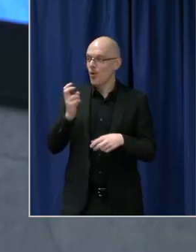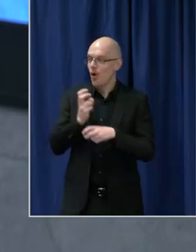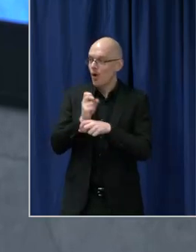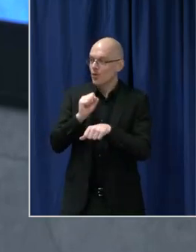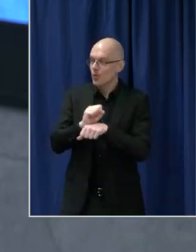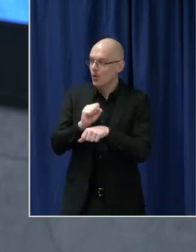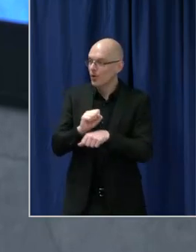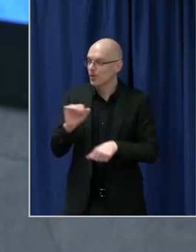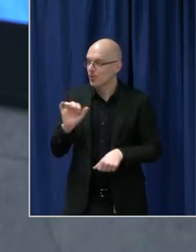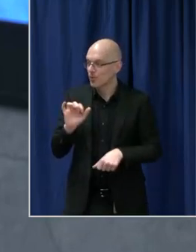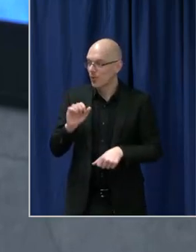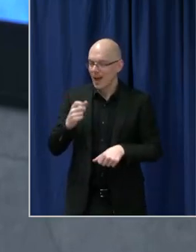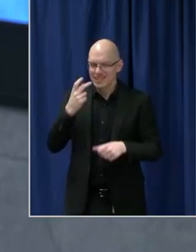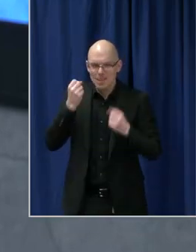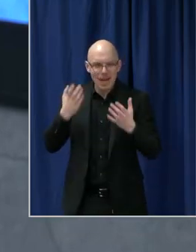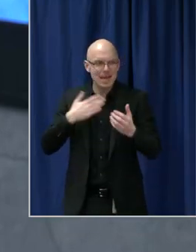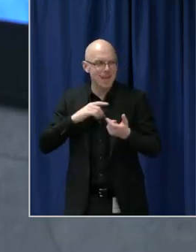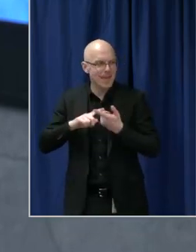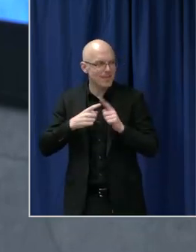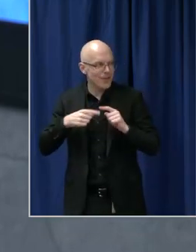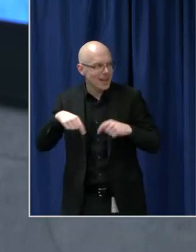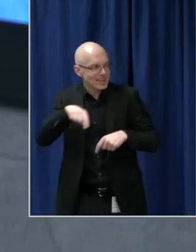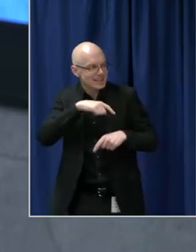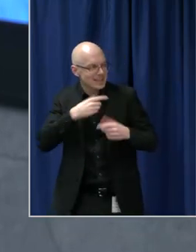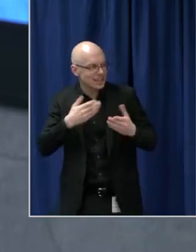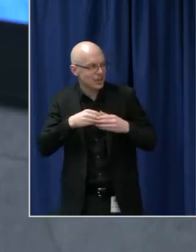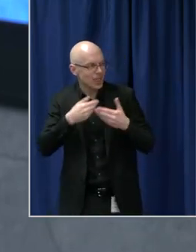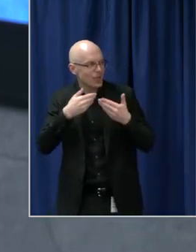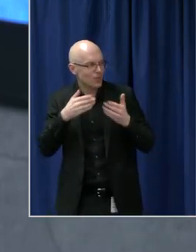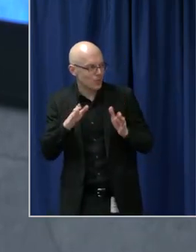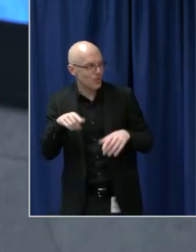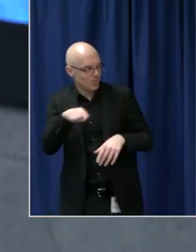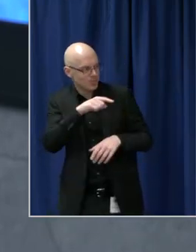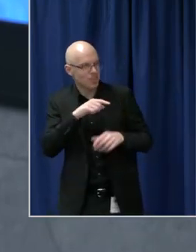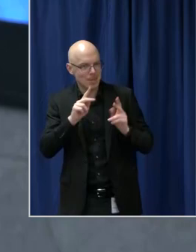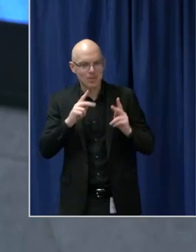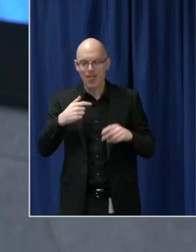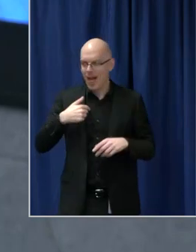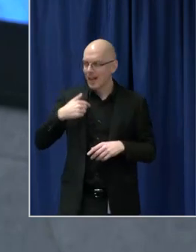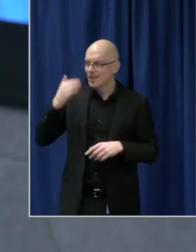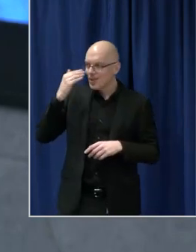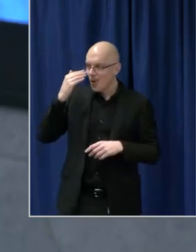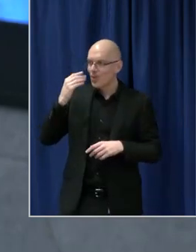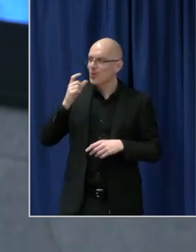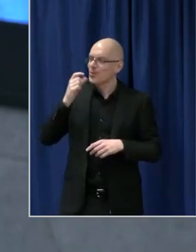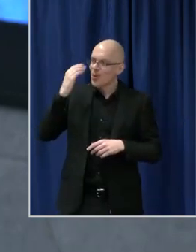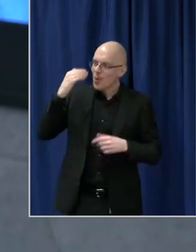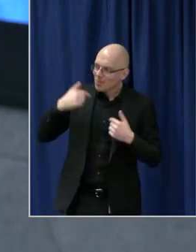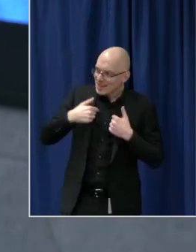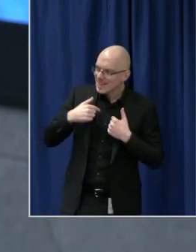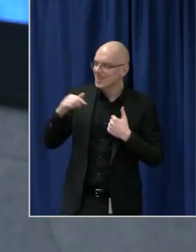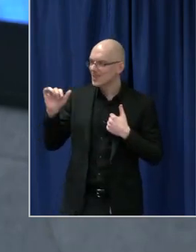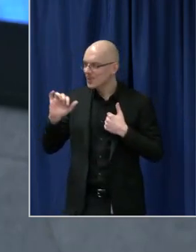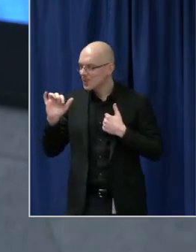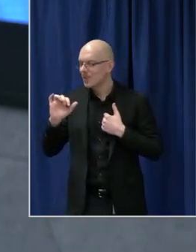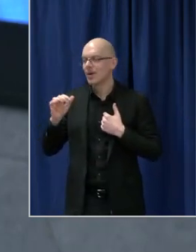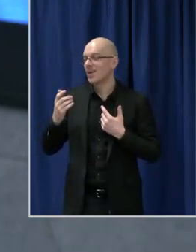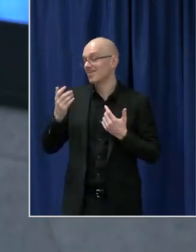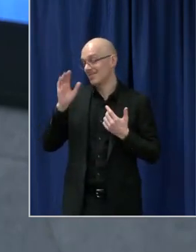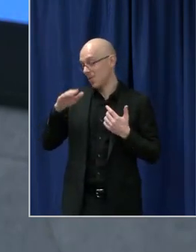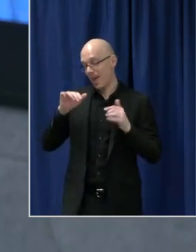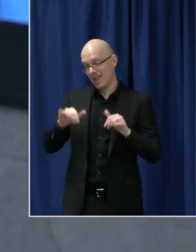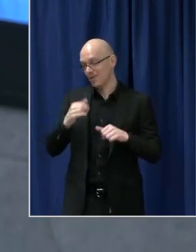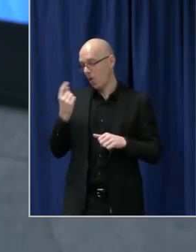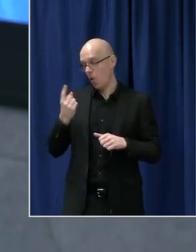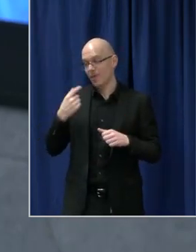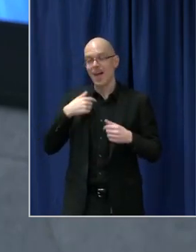many friends across the room that I know, that know me. As always, I'm an open door